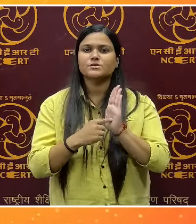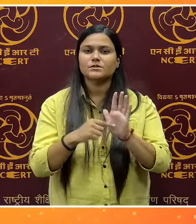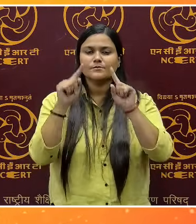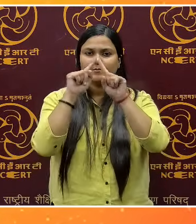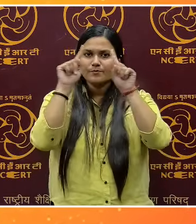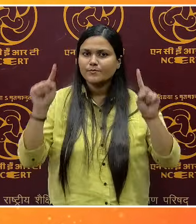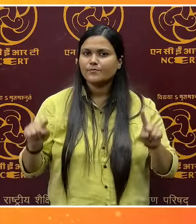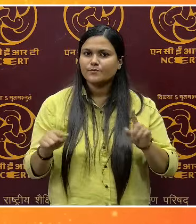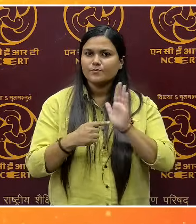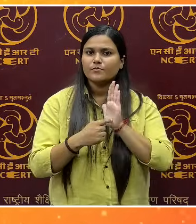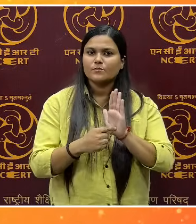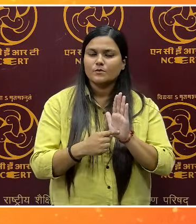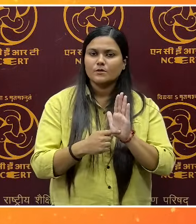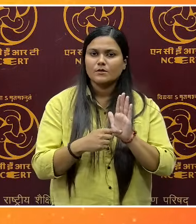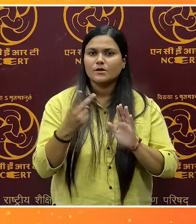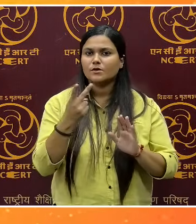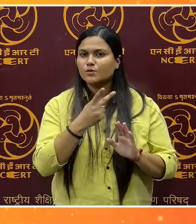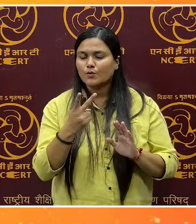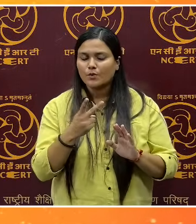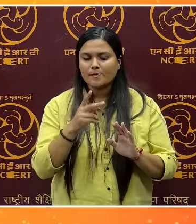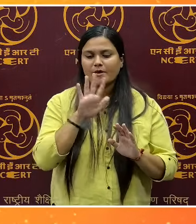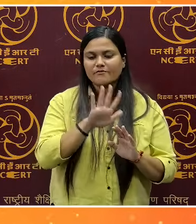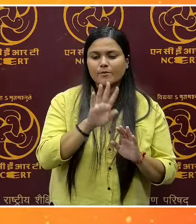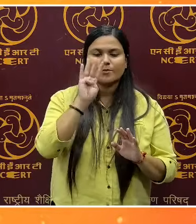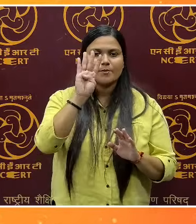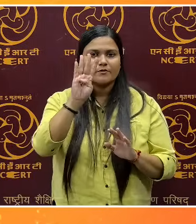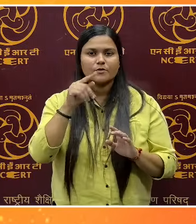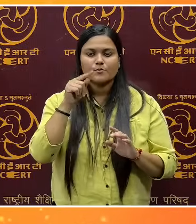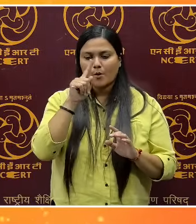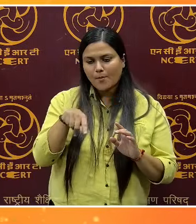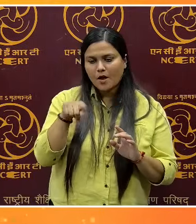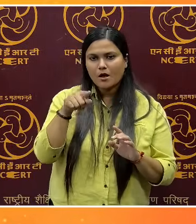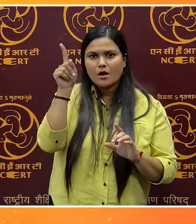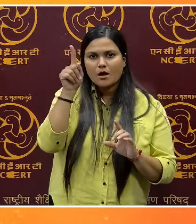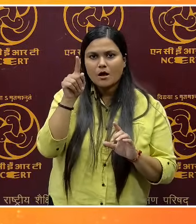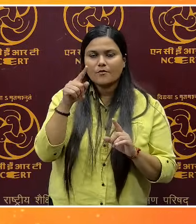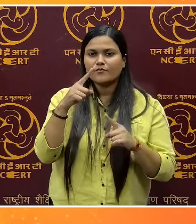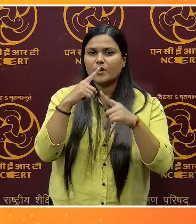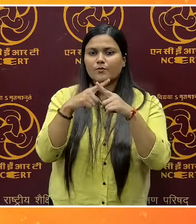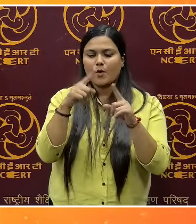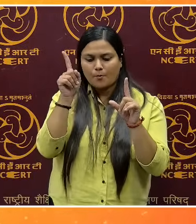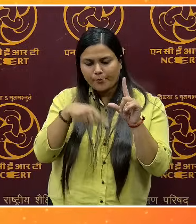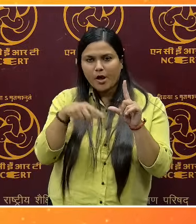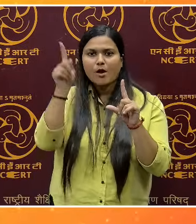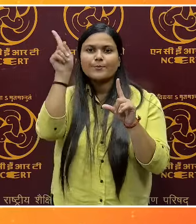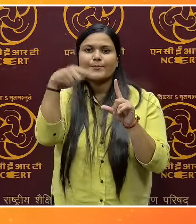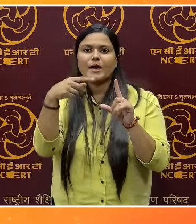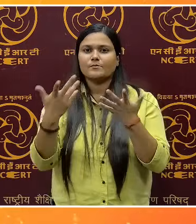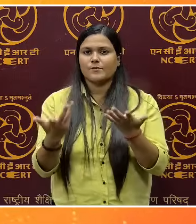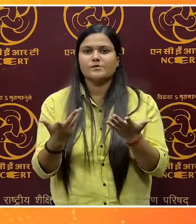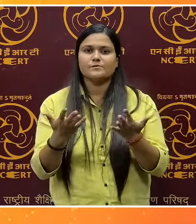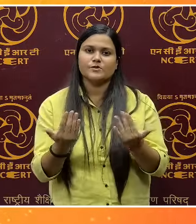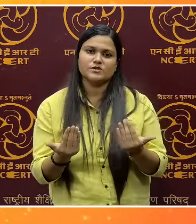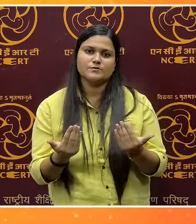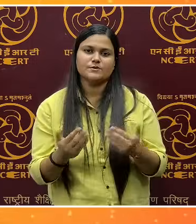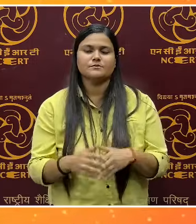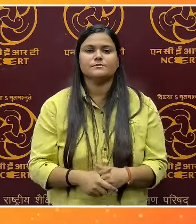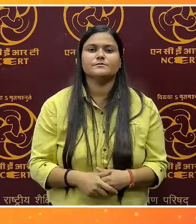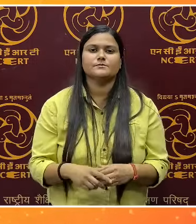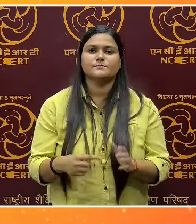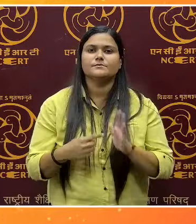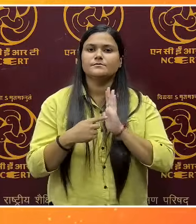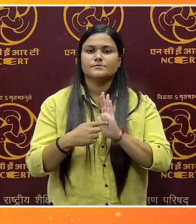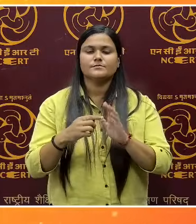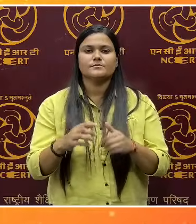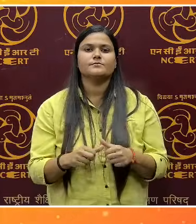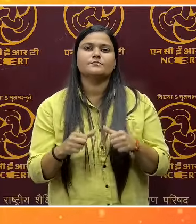numerator and 5 to the power 4 in denominator. They get cancelled and we are left with 2 to the power 4. And that is the answer. Yeah, that is